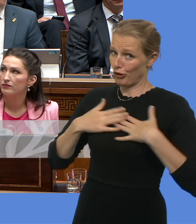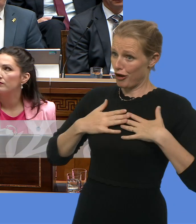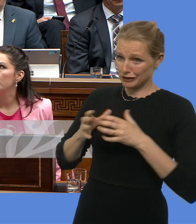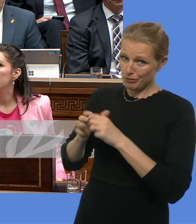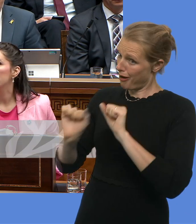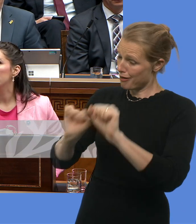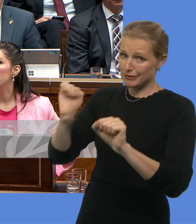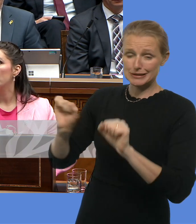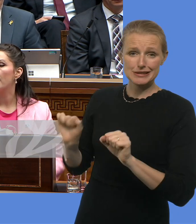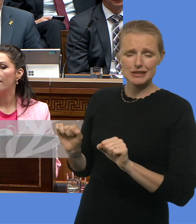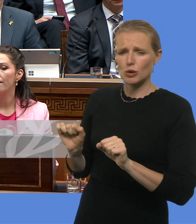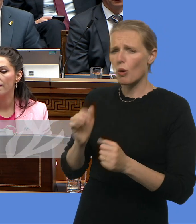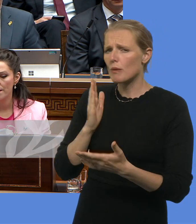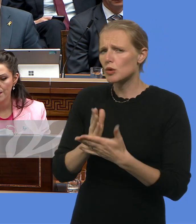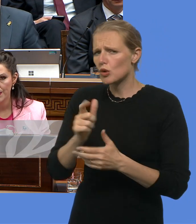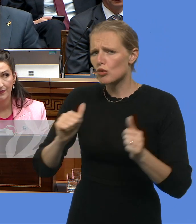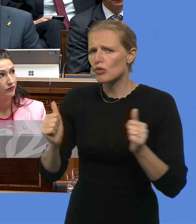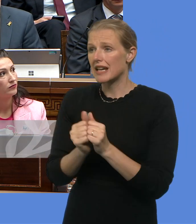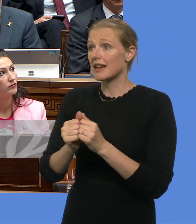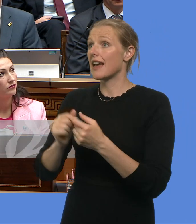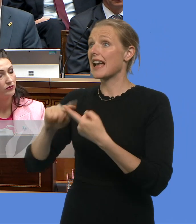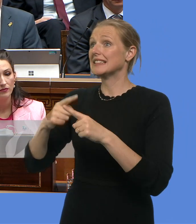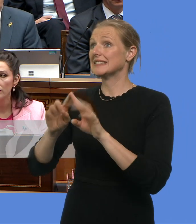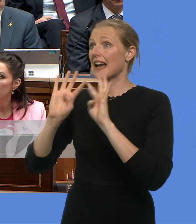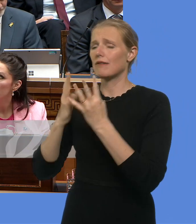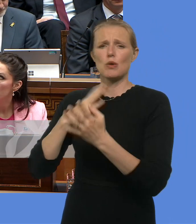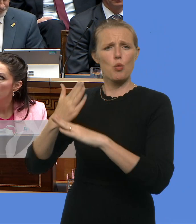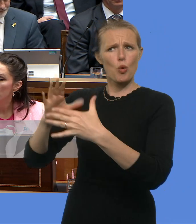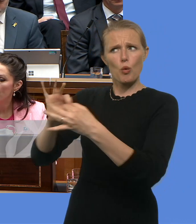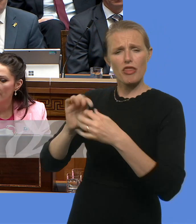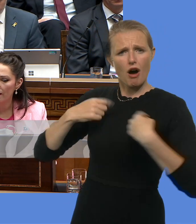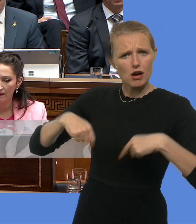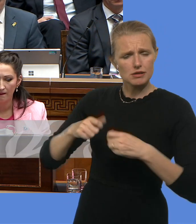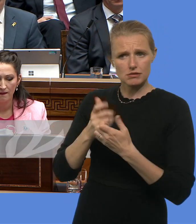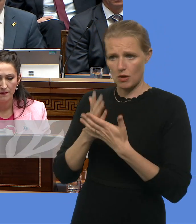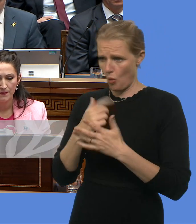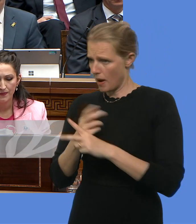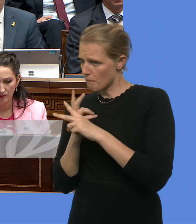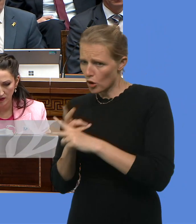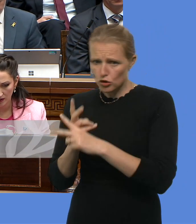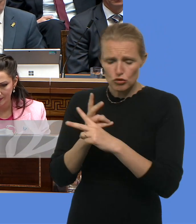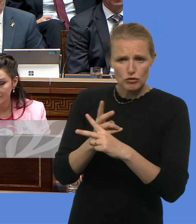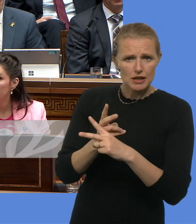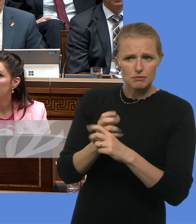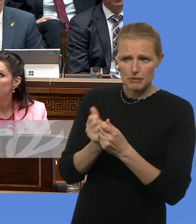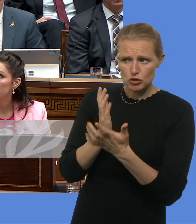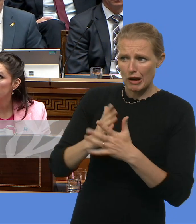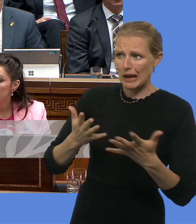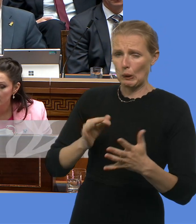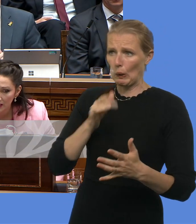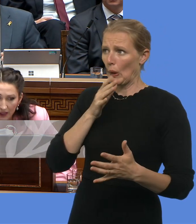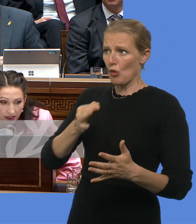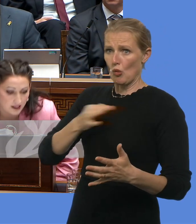me. It's in the interests of the executive as a whole to work with us to ensure we are monitoring and addressing any risk to Northern Ireland and its